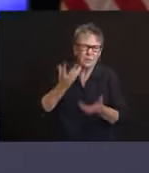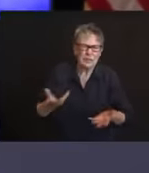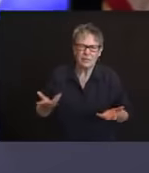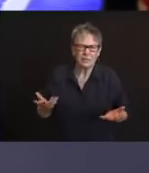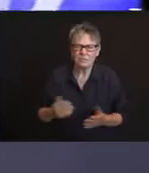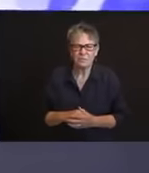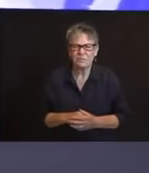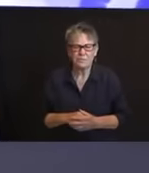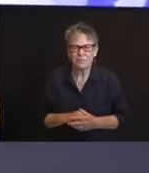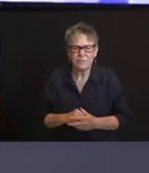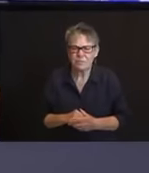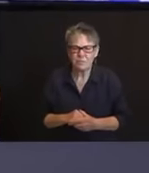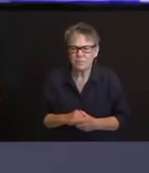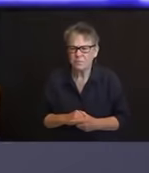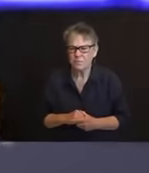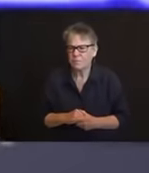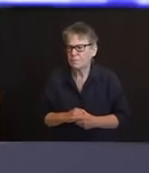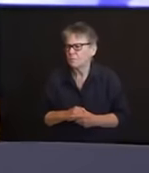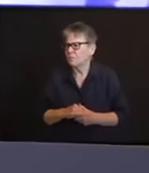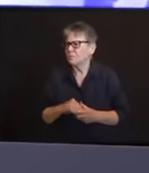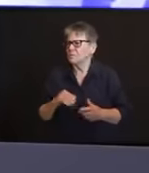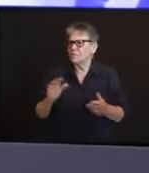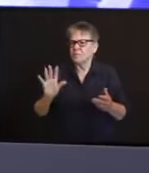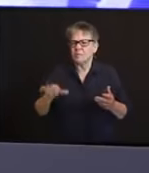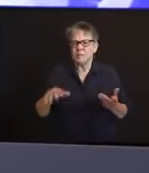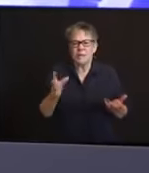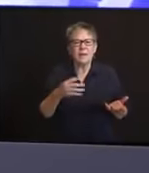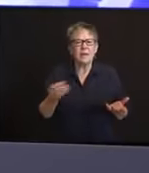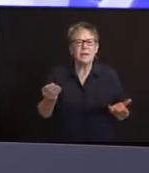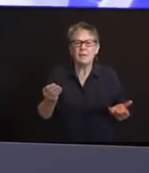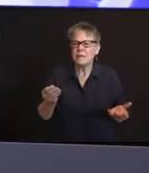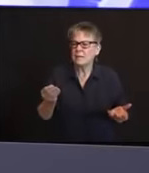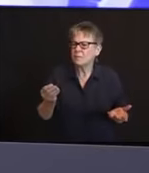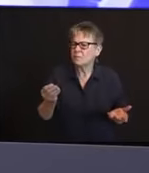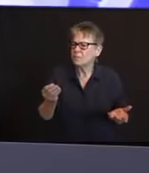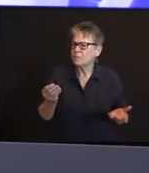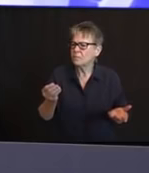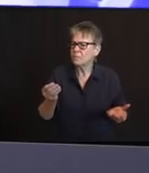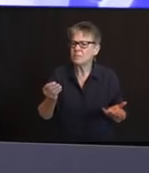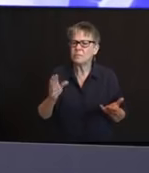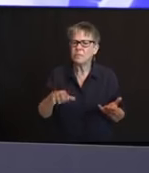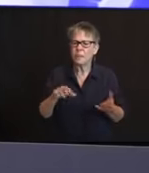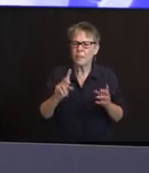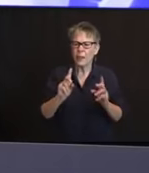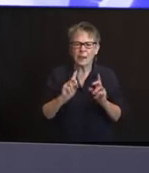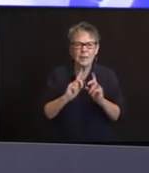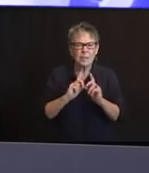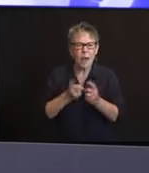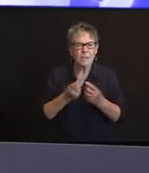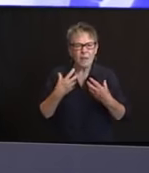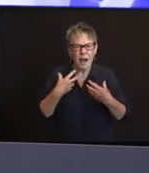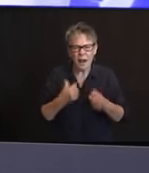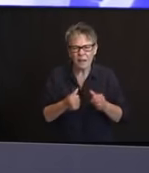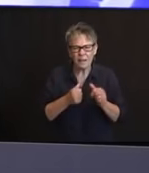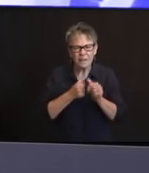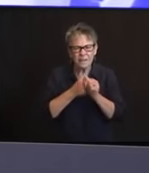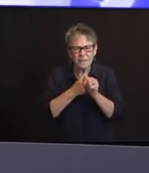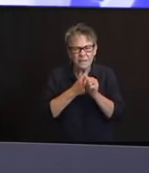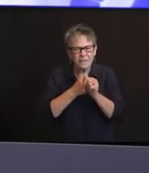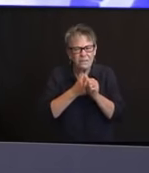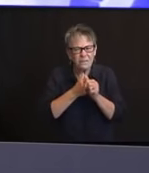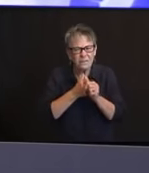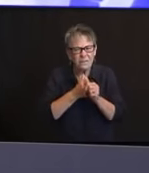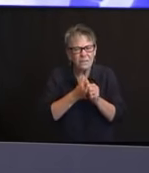that the privacy officer at the Department of Health has followed for quite some time. But it's worth looking at for all the reasons that you've brought up,